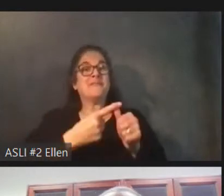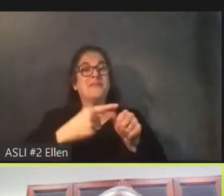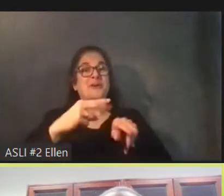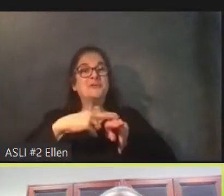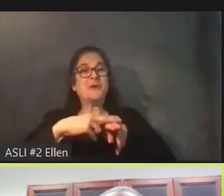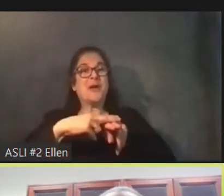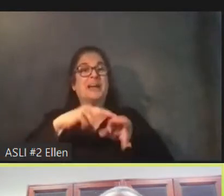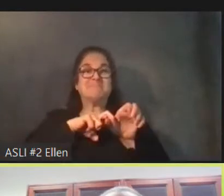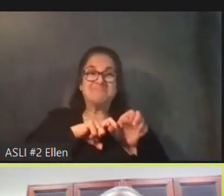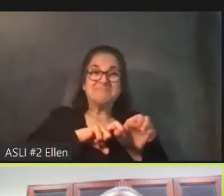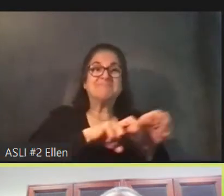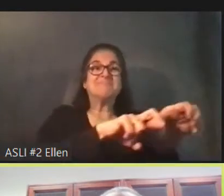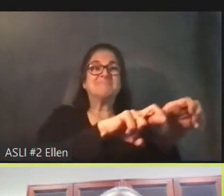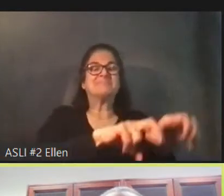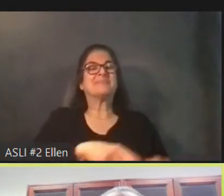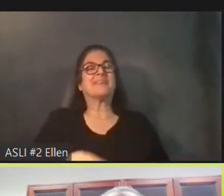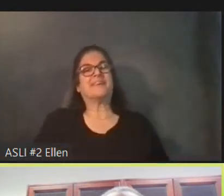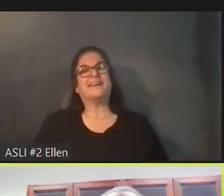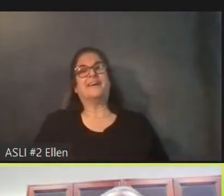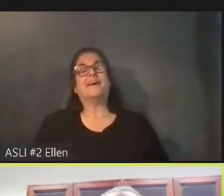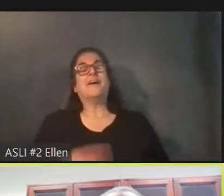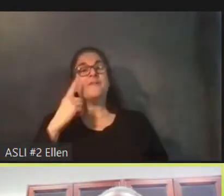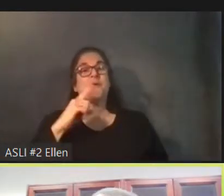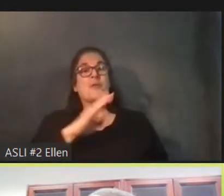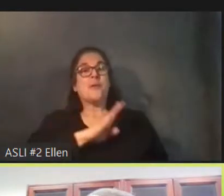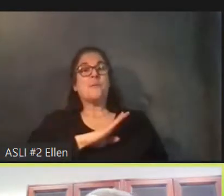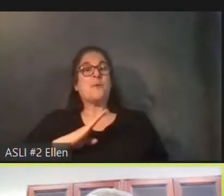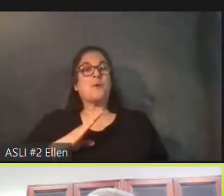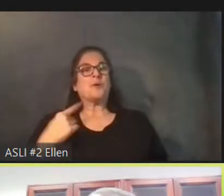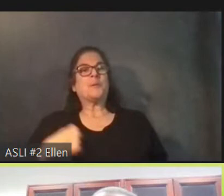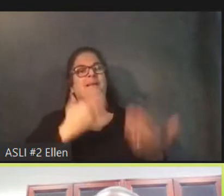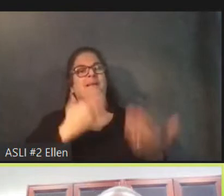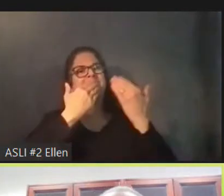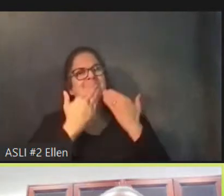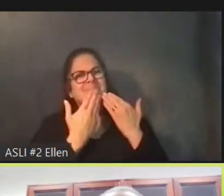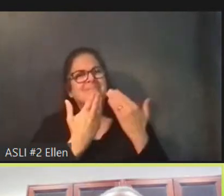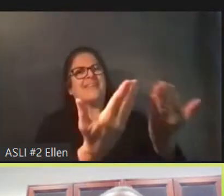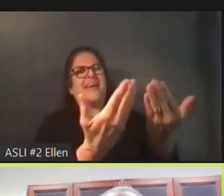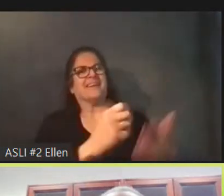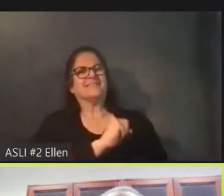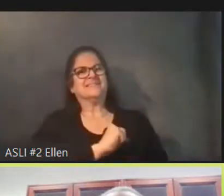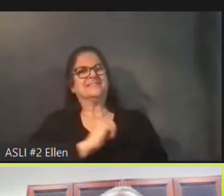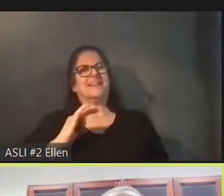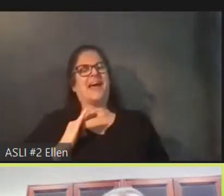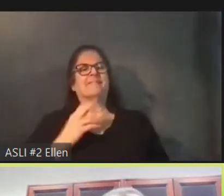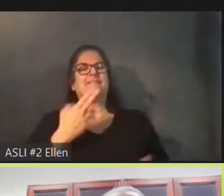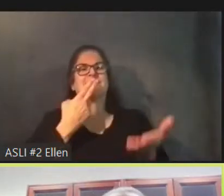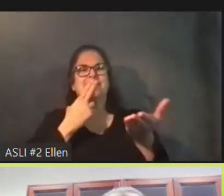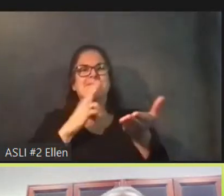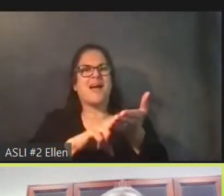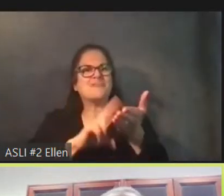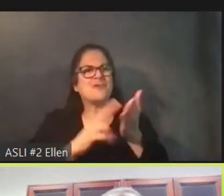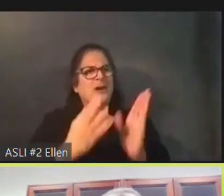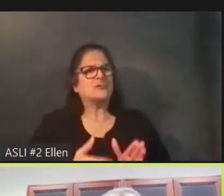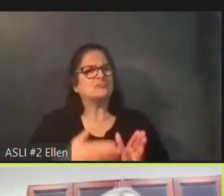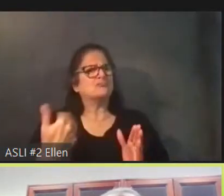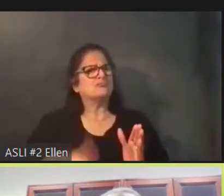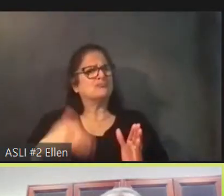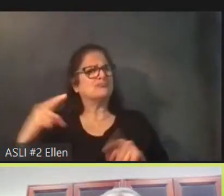that. And on behalf of the board, we expressed our gratitude to staff and contractors for the hard work that they